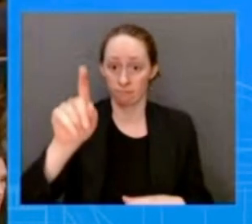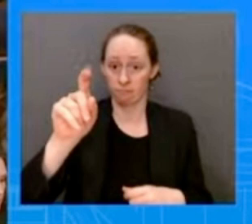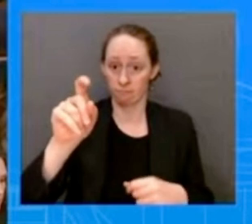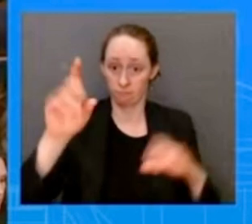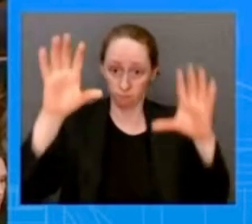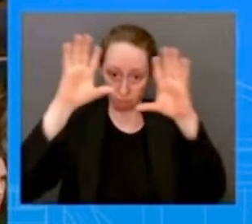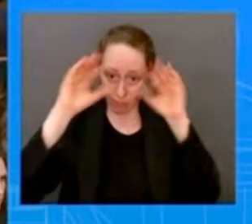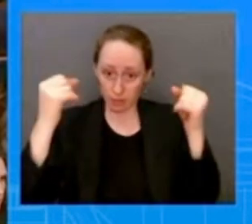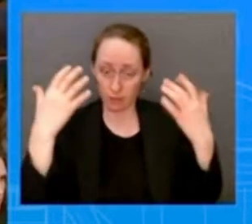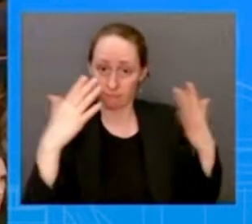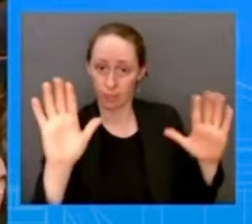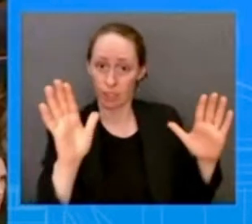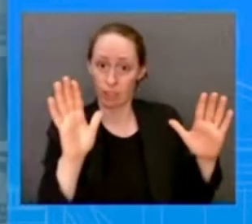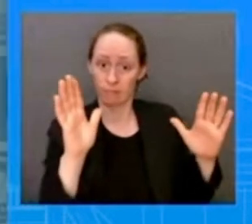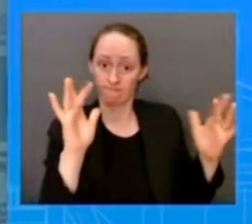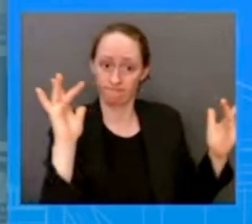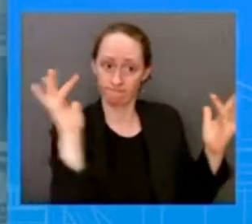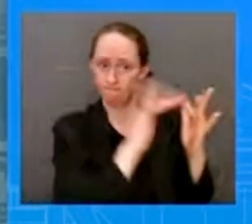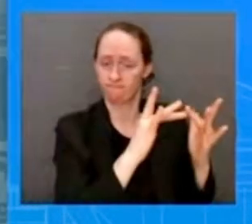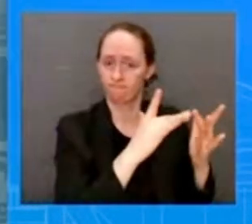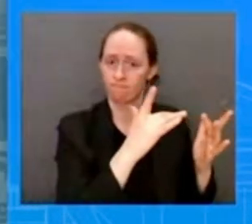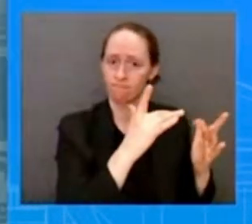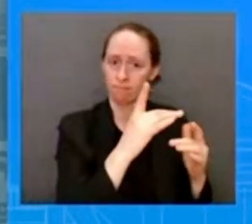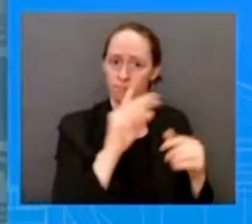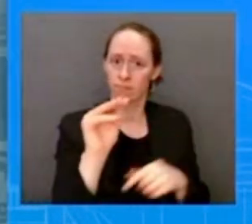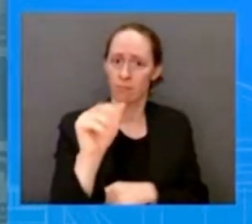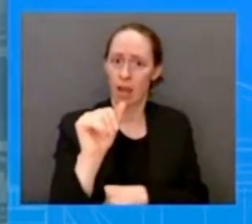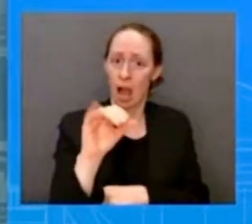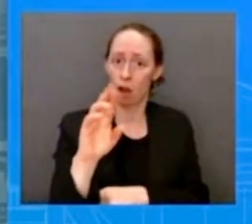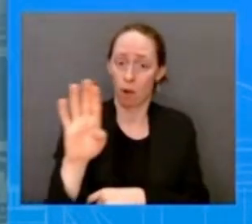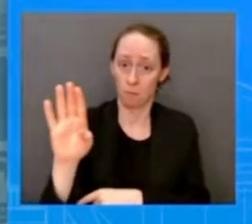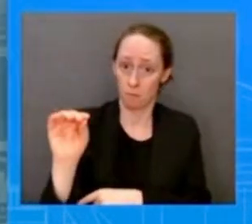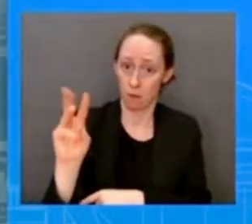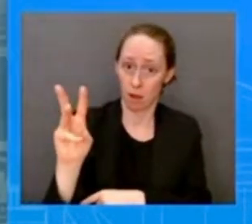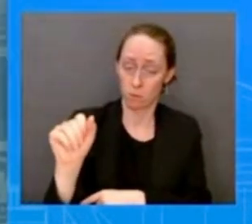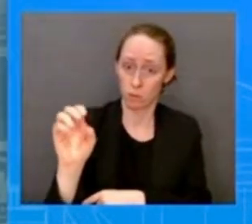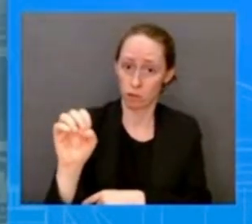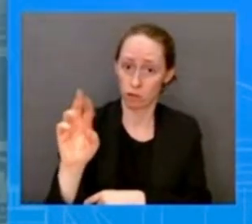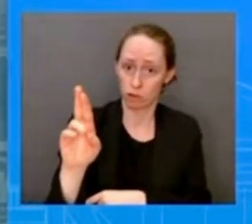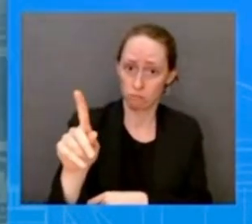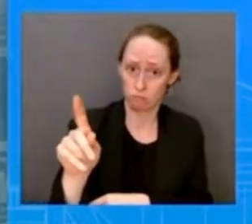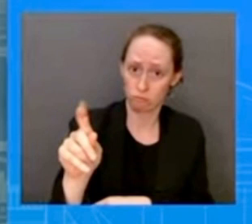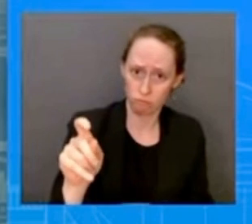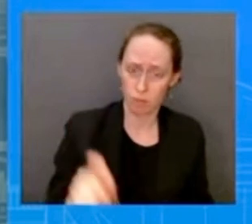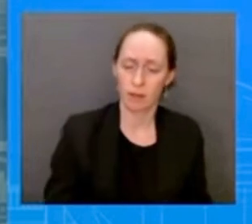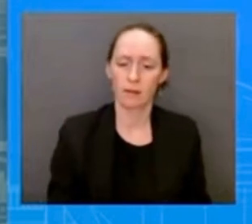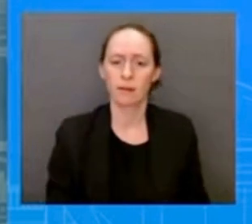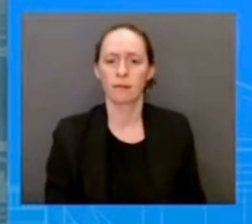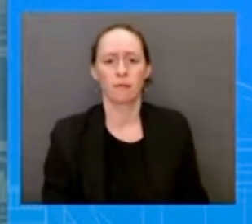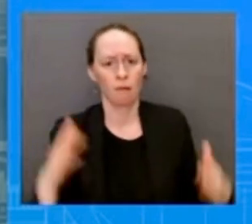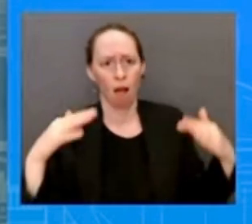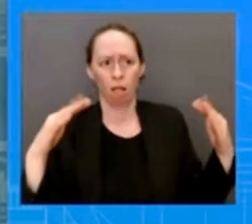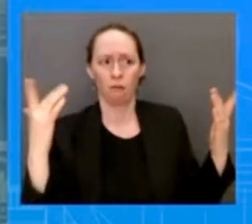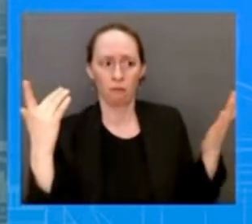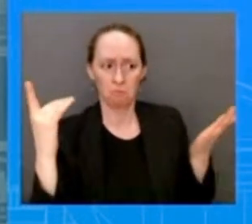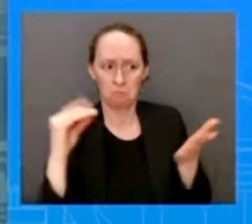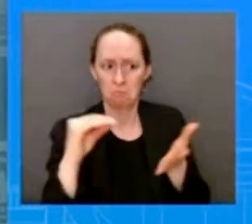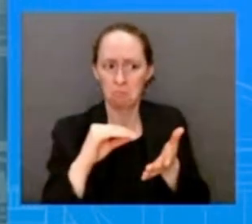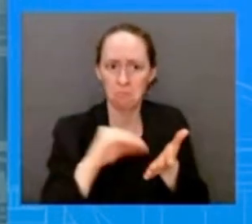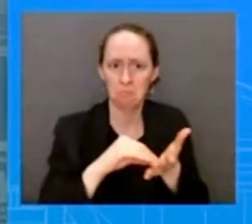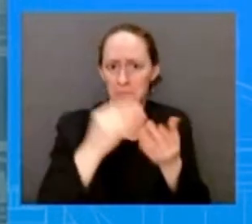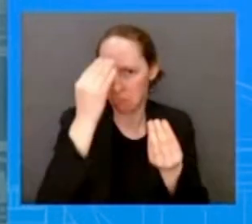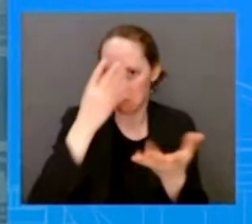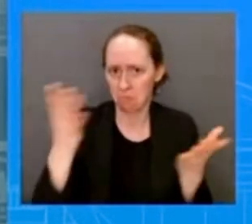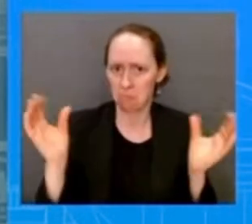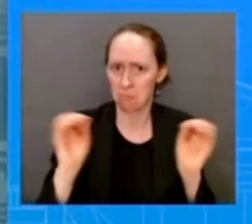talked to Senate Democrats about this today? Yeah, I don't have any call to preview. We don't have a call to preview with Mayor Bowser. As you know,